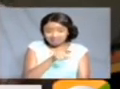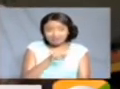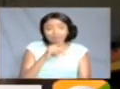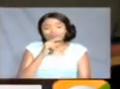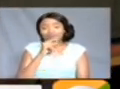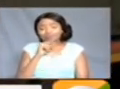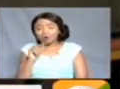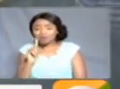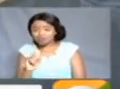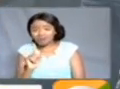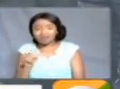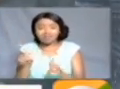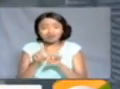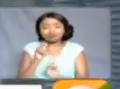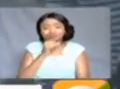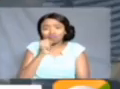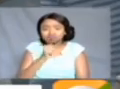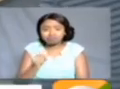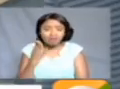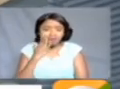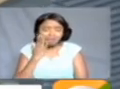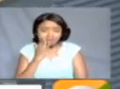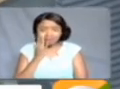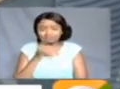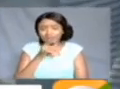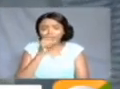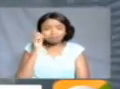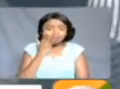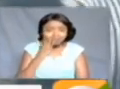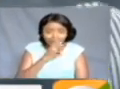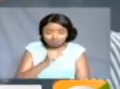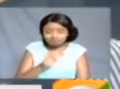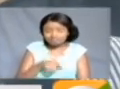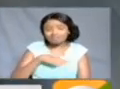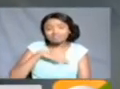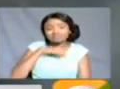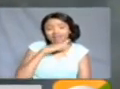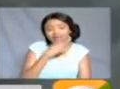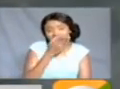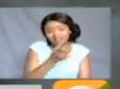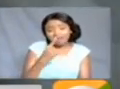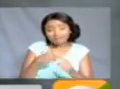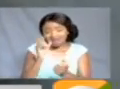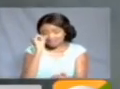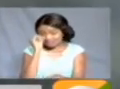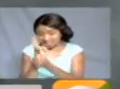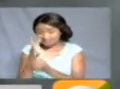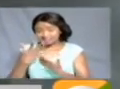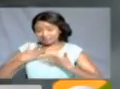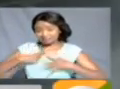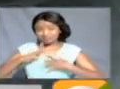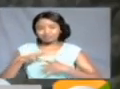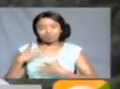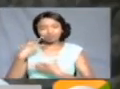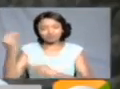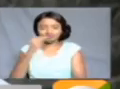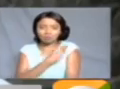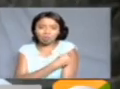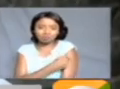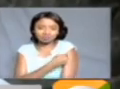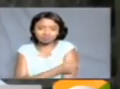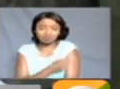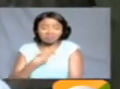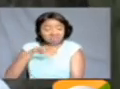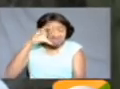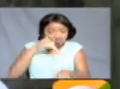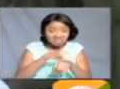elderly woman perished during the inferno that left hundreds homeless. 13 people were rushed to hospital with serious burns. Nimepata tu